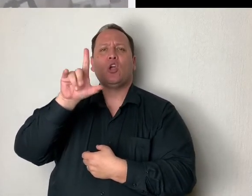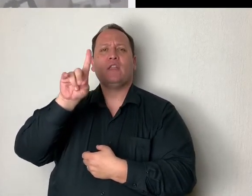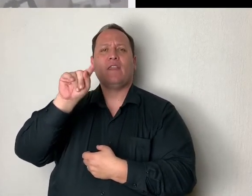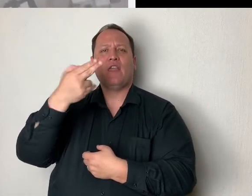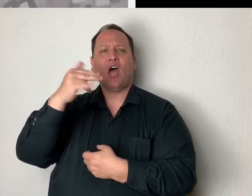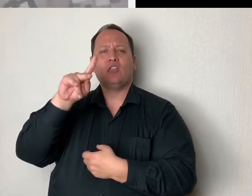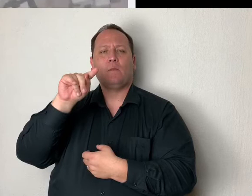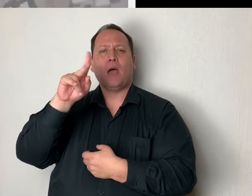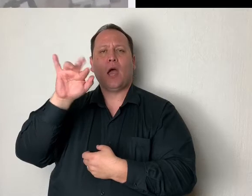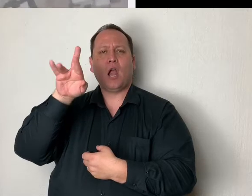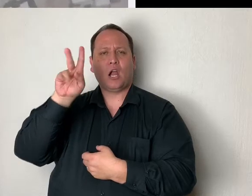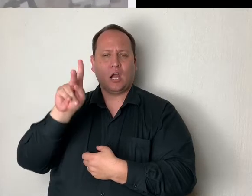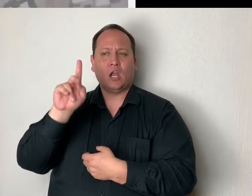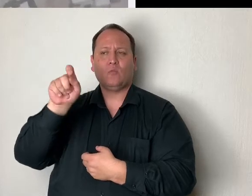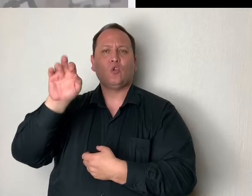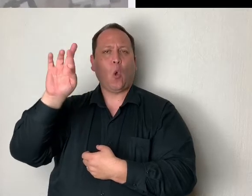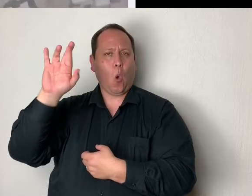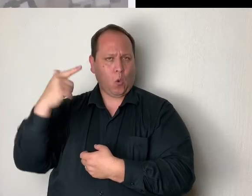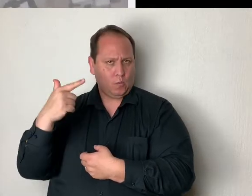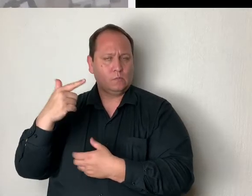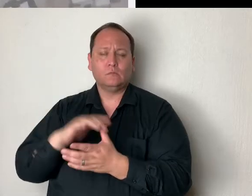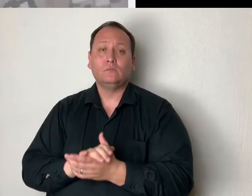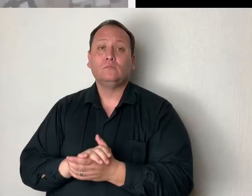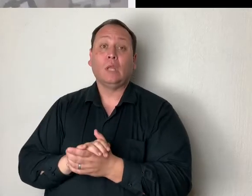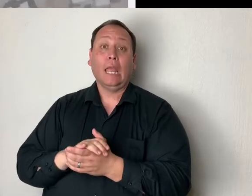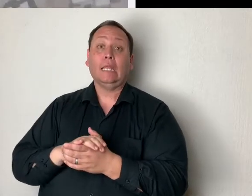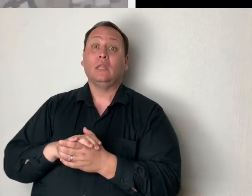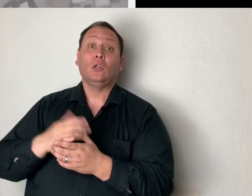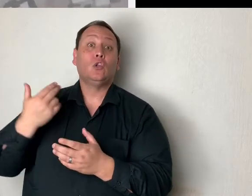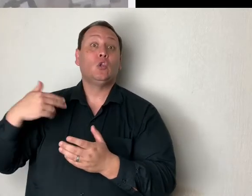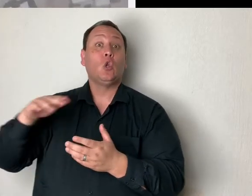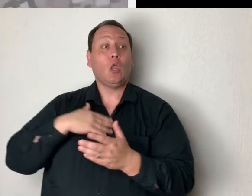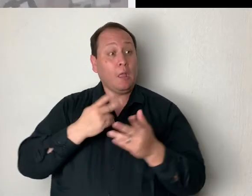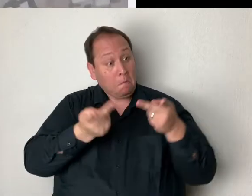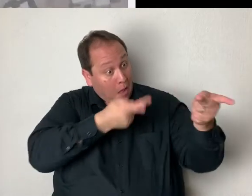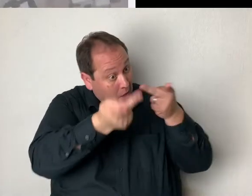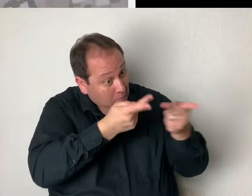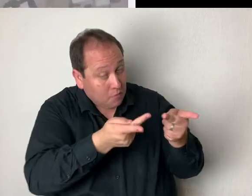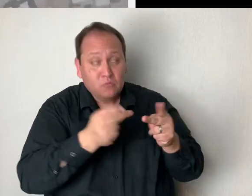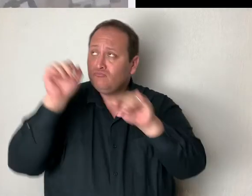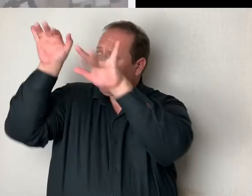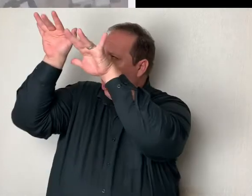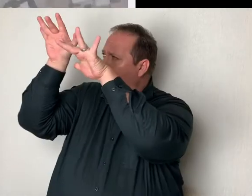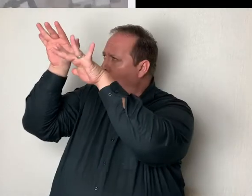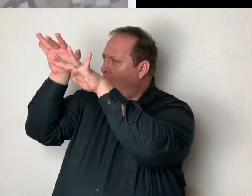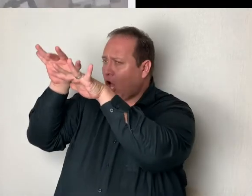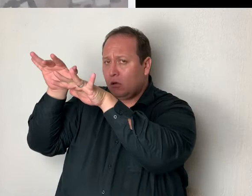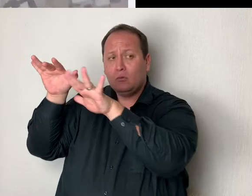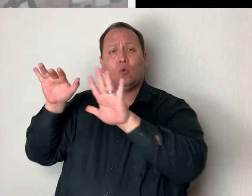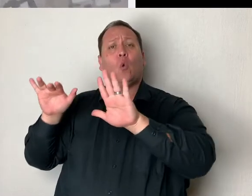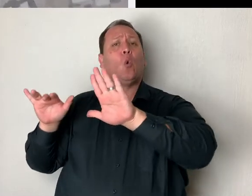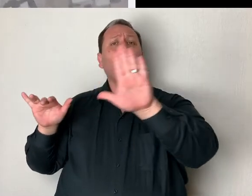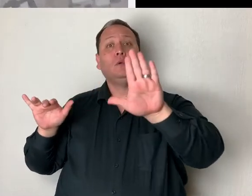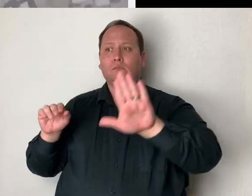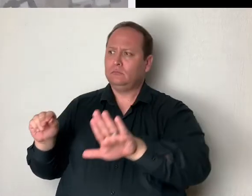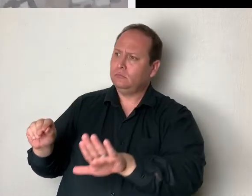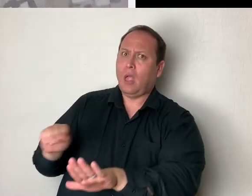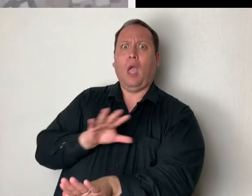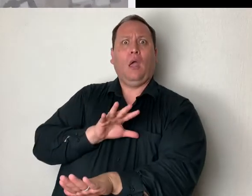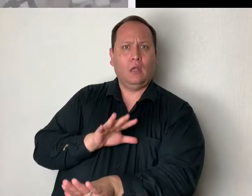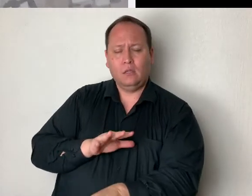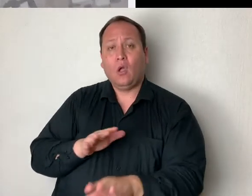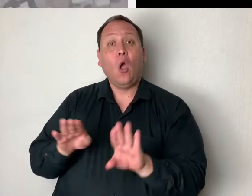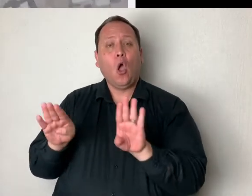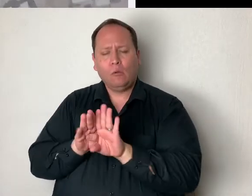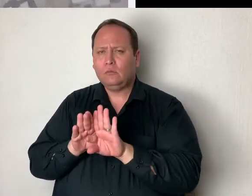www.buildthatpark.org and fill out our survey and let us know what your impact has been felt when you've